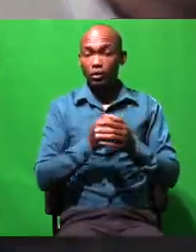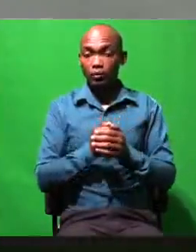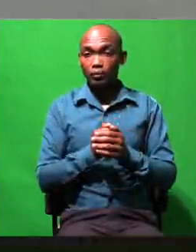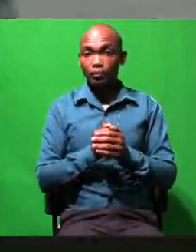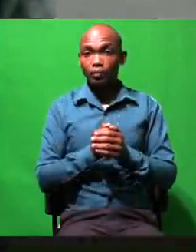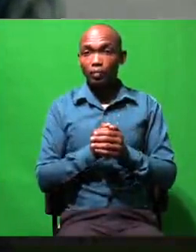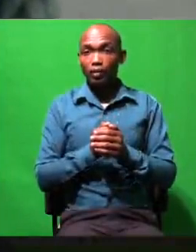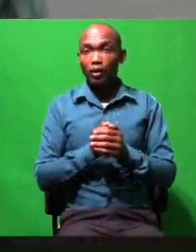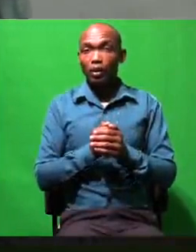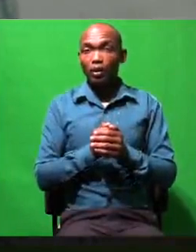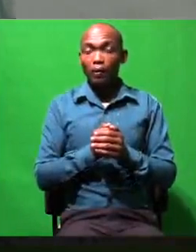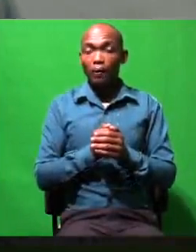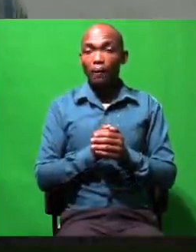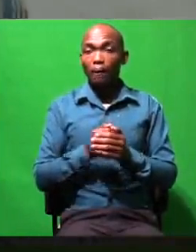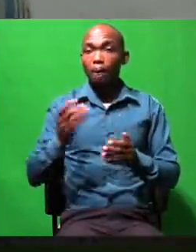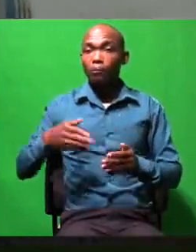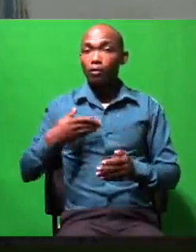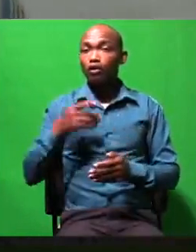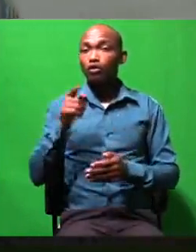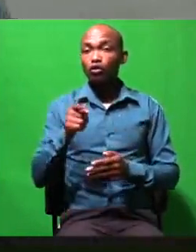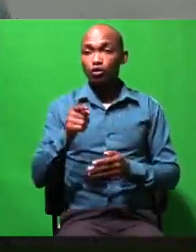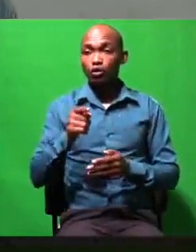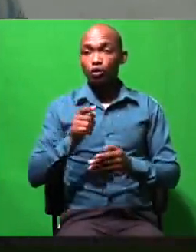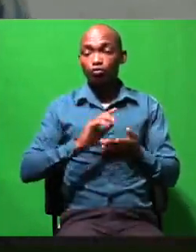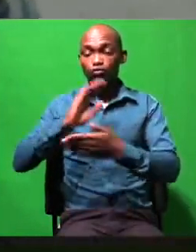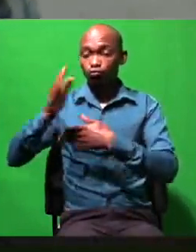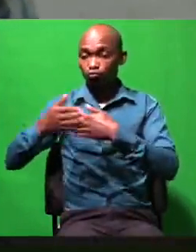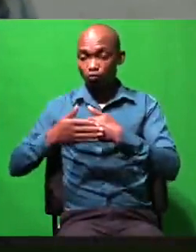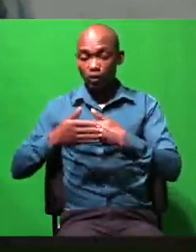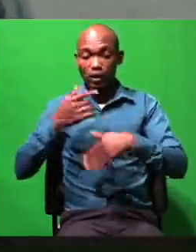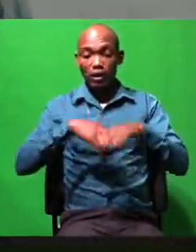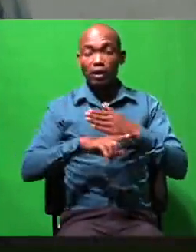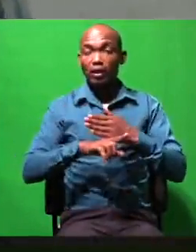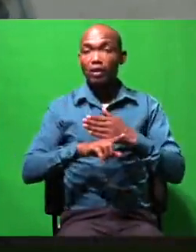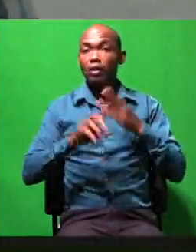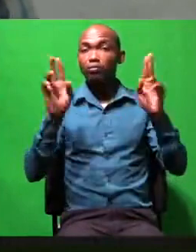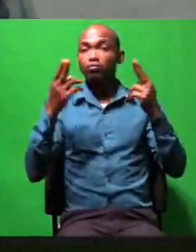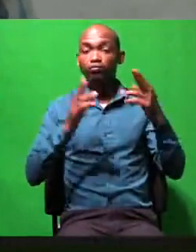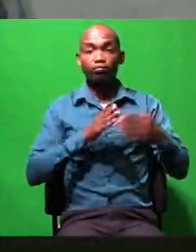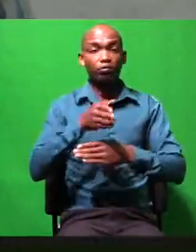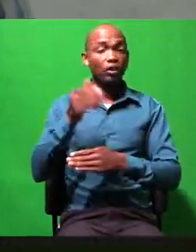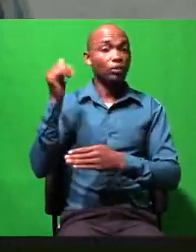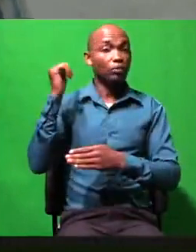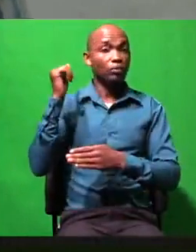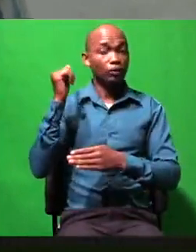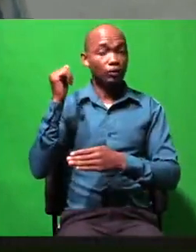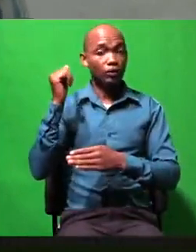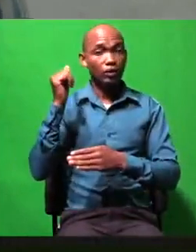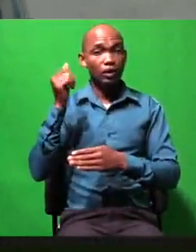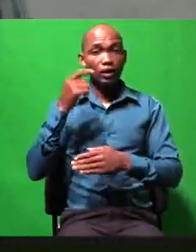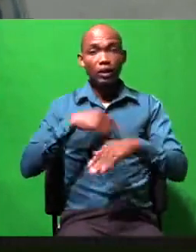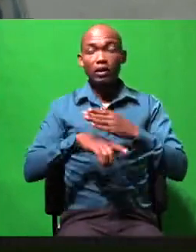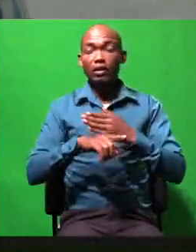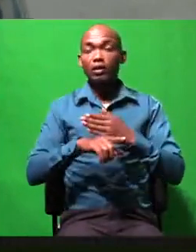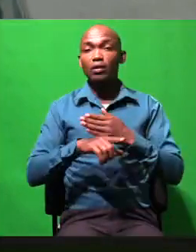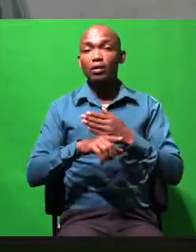I would like you to review our previous lesson, and it is about Introduction to Chemistry.